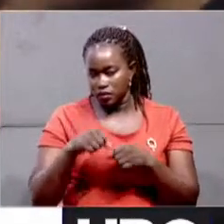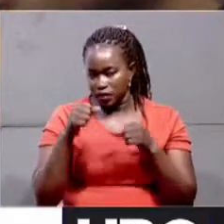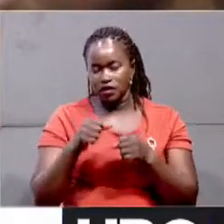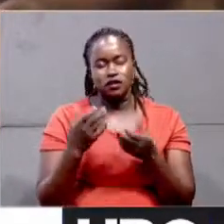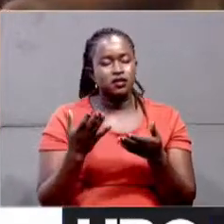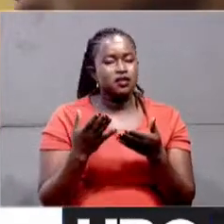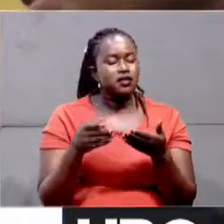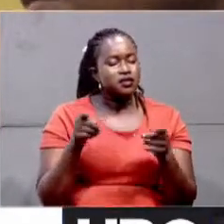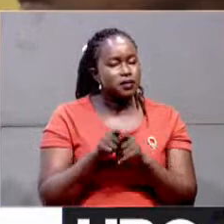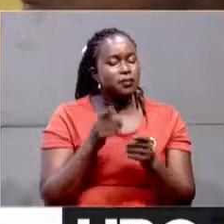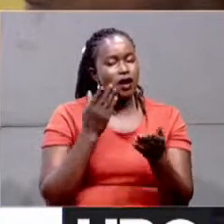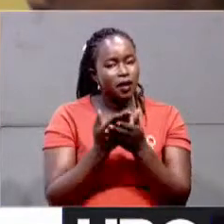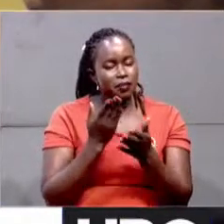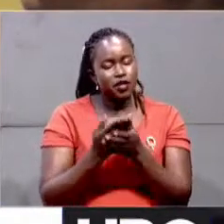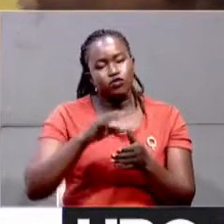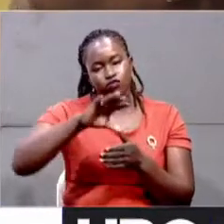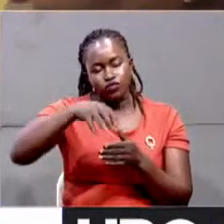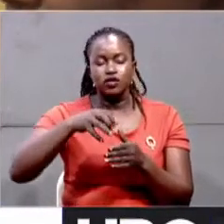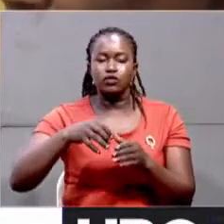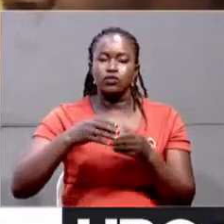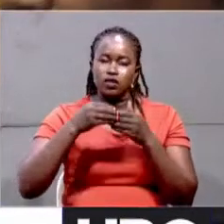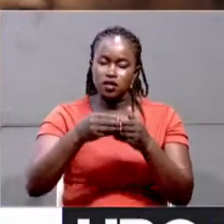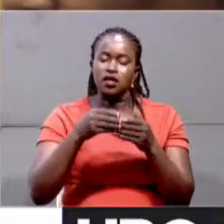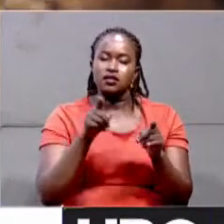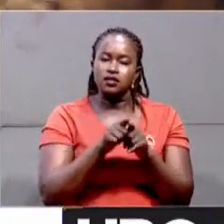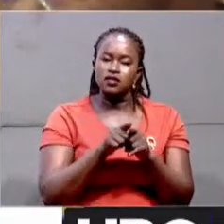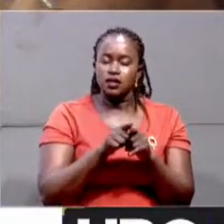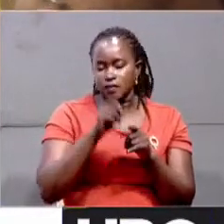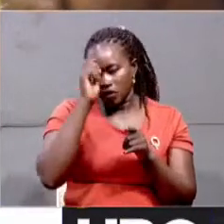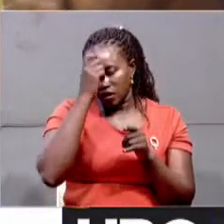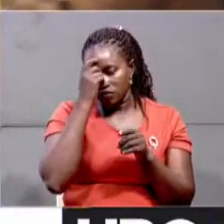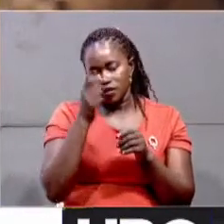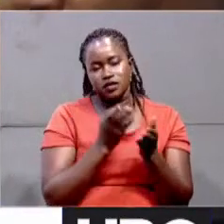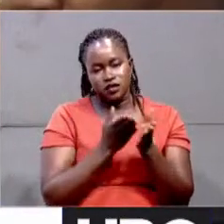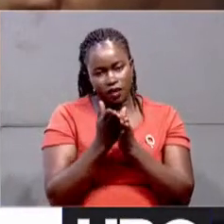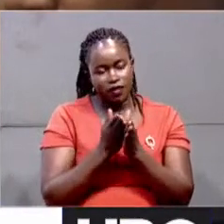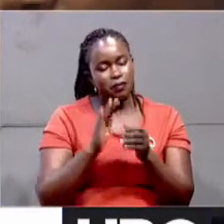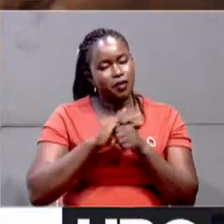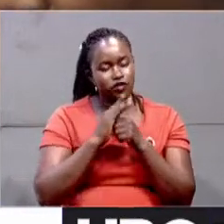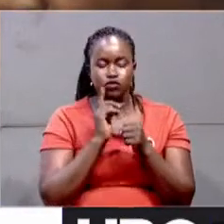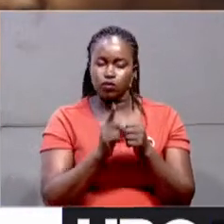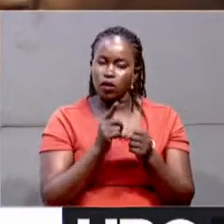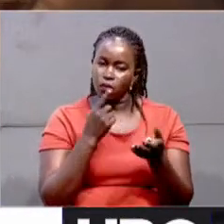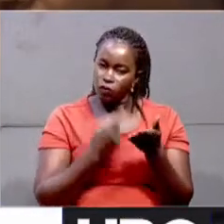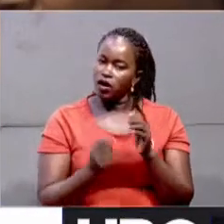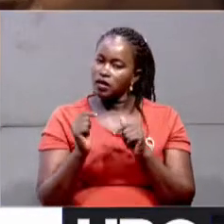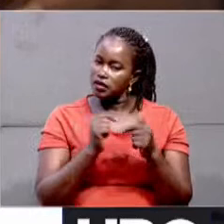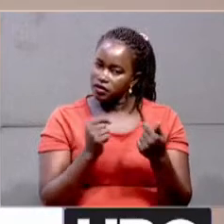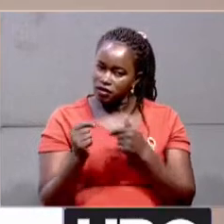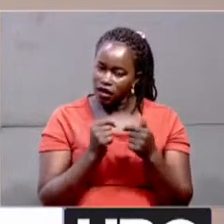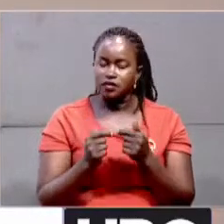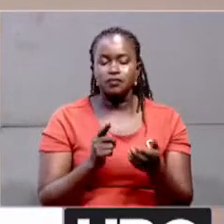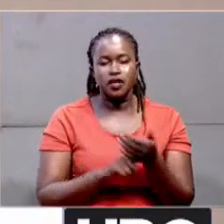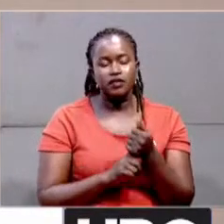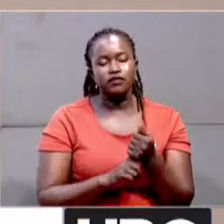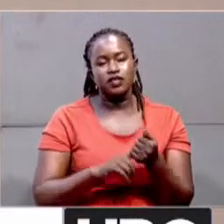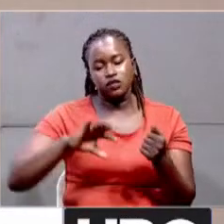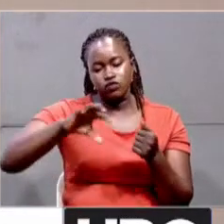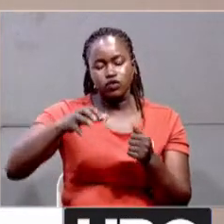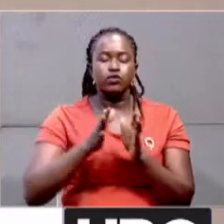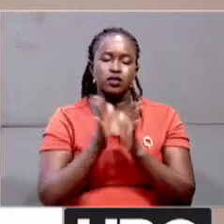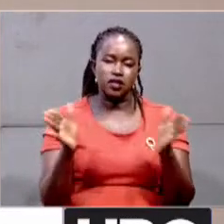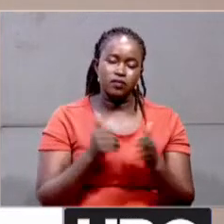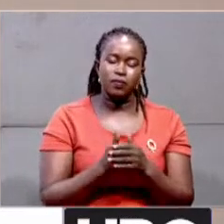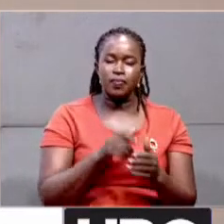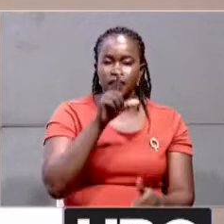Organization, also appealed to regional leaders and civil servants to ensure that whatever they discuss is for the benefit of the people. So,